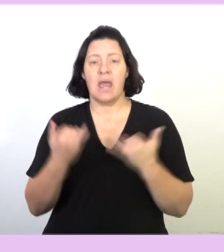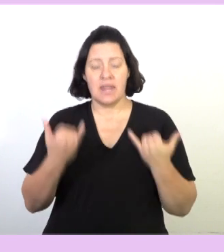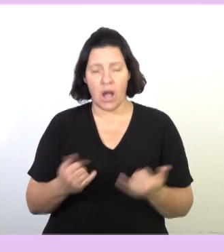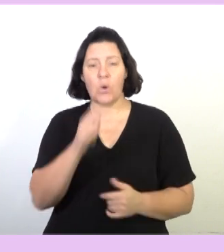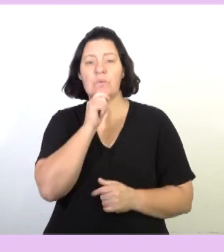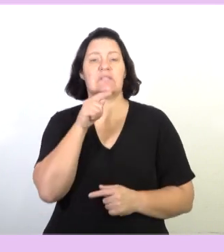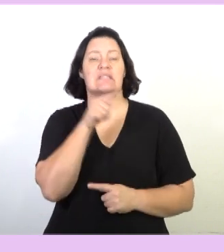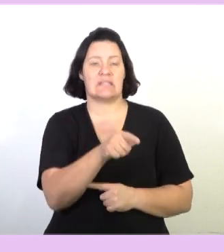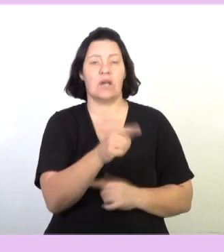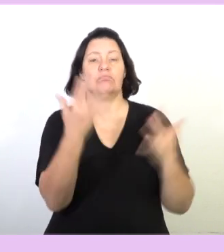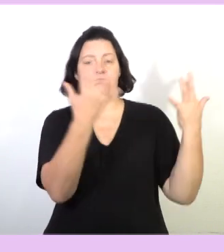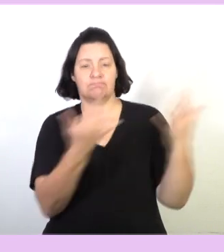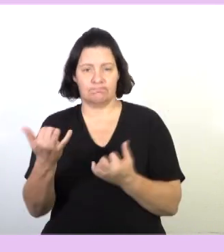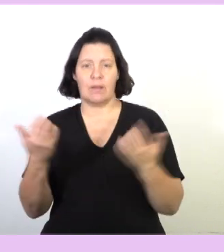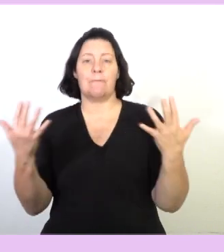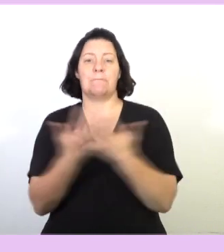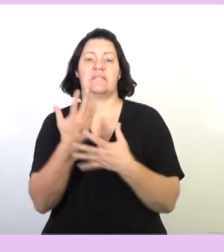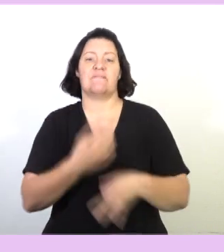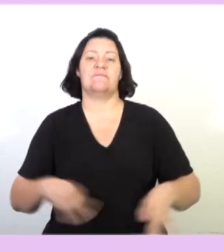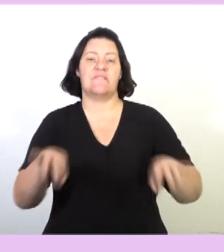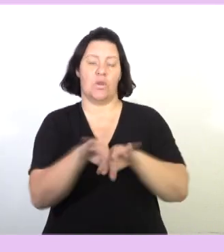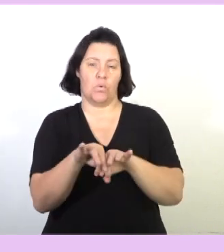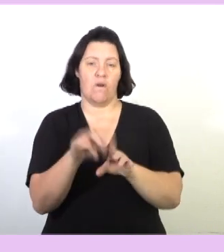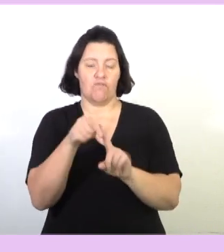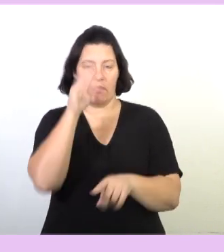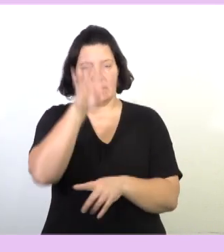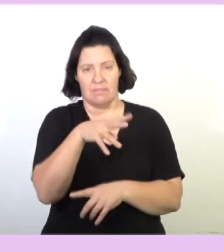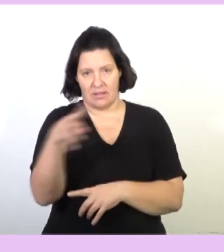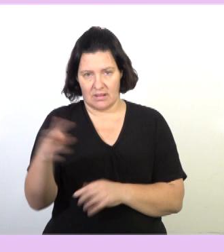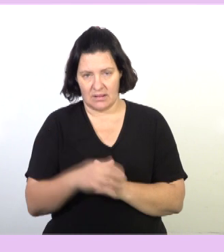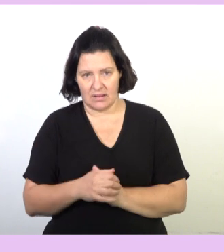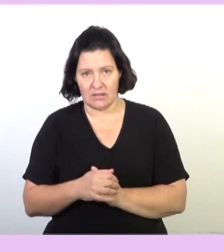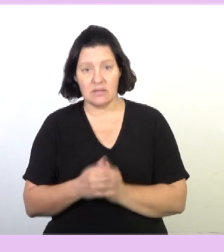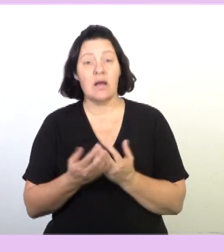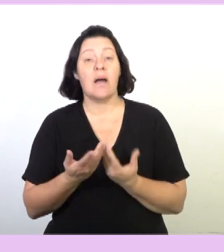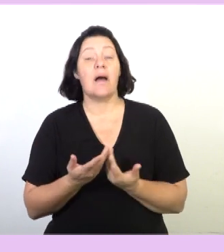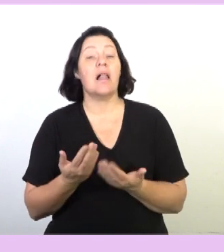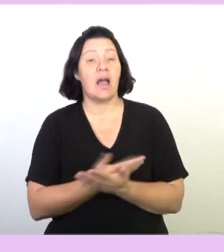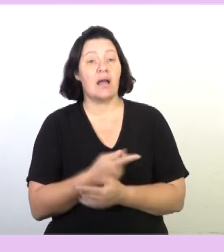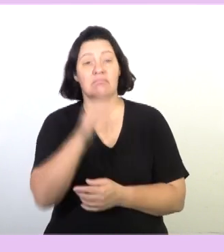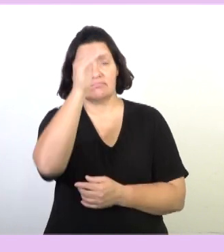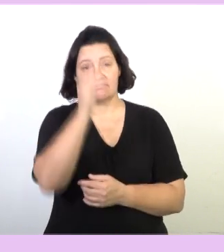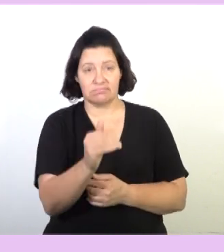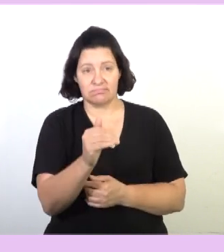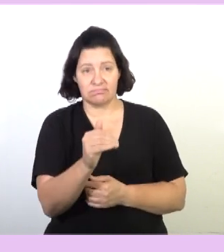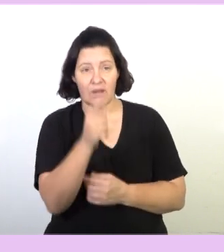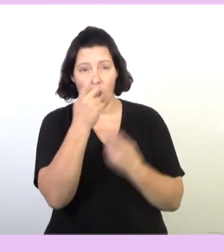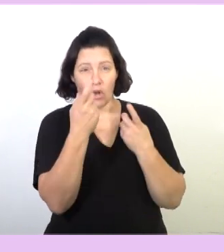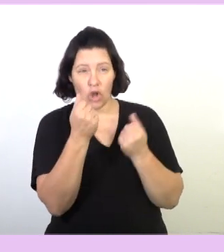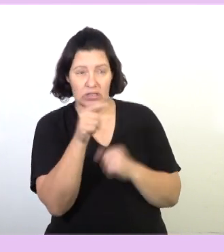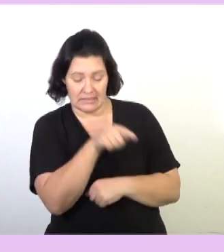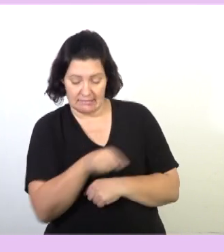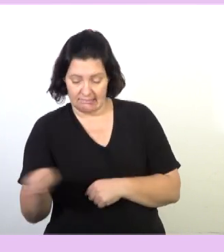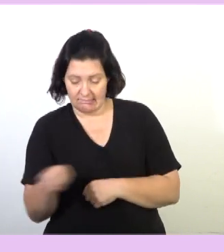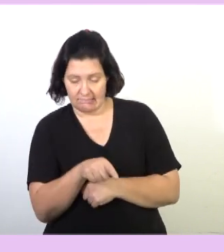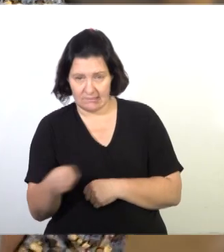Use the formula derived to calculate the missing value from the table. Our missing values are under the section of cost